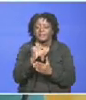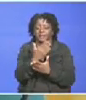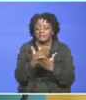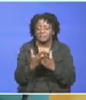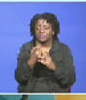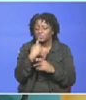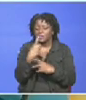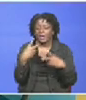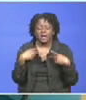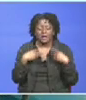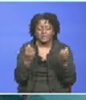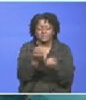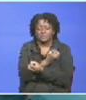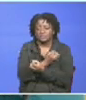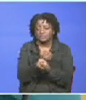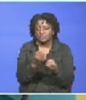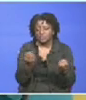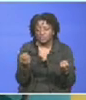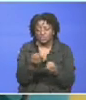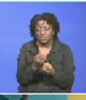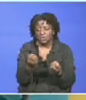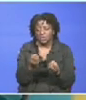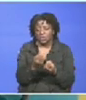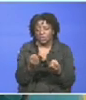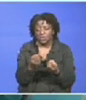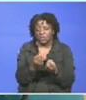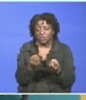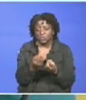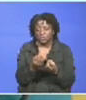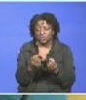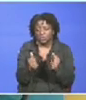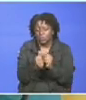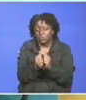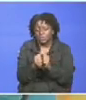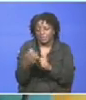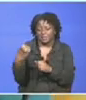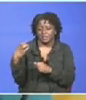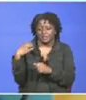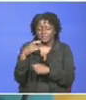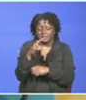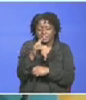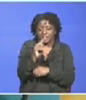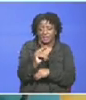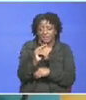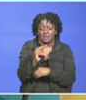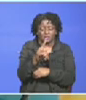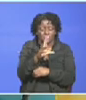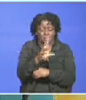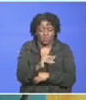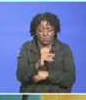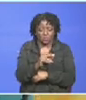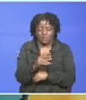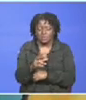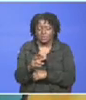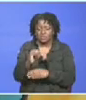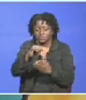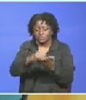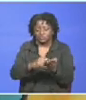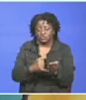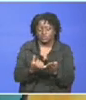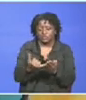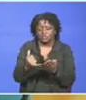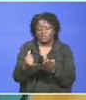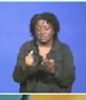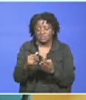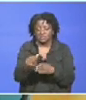no, absolutely no, with capital N, no journalistic training, and who are quite